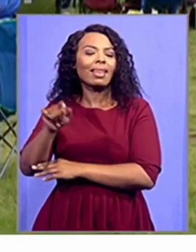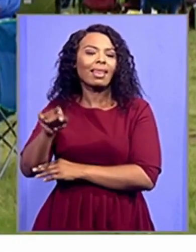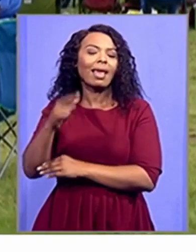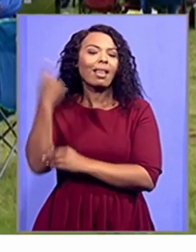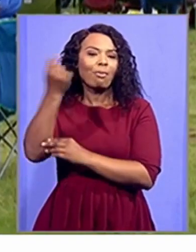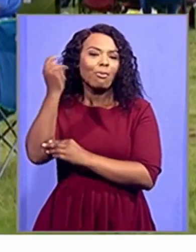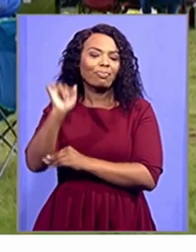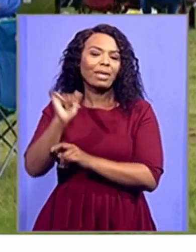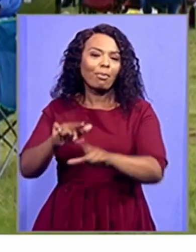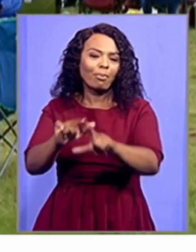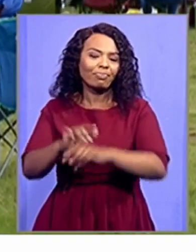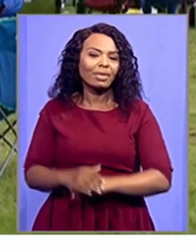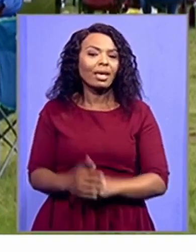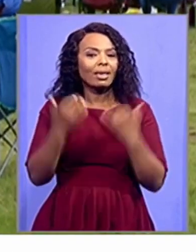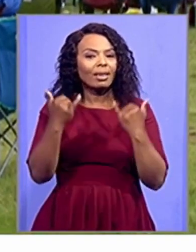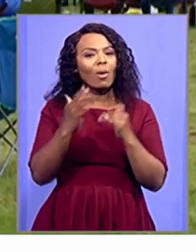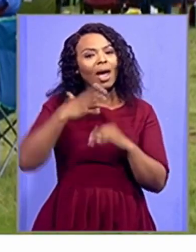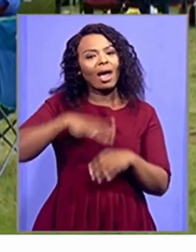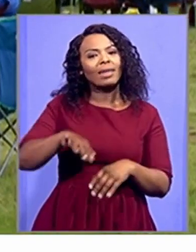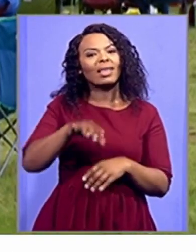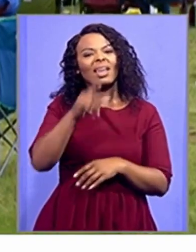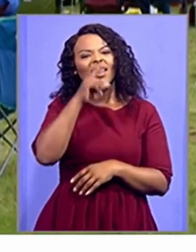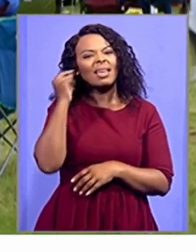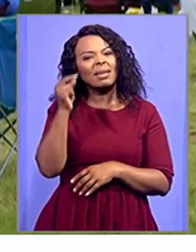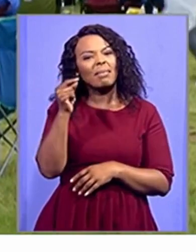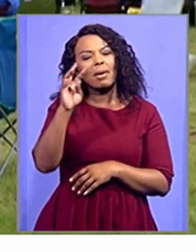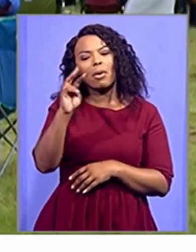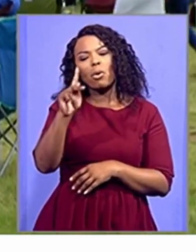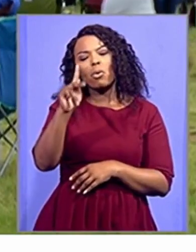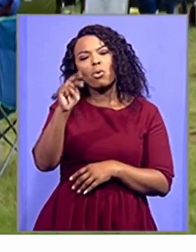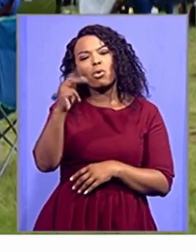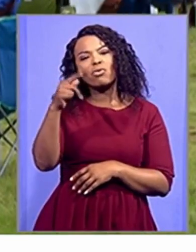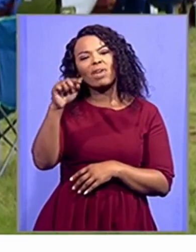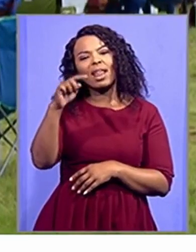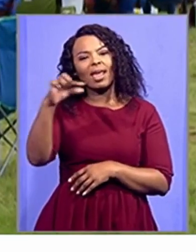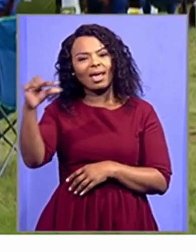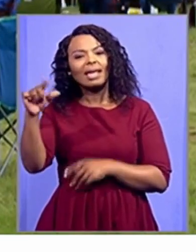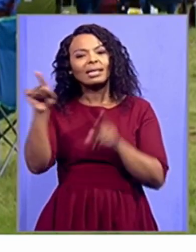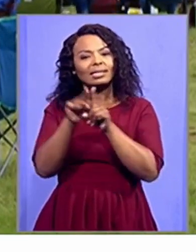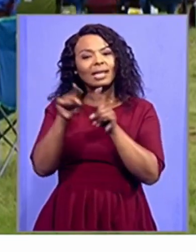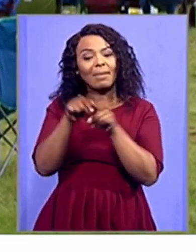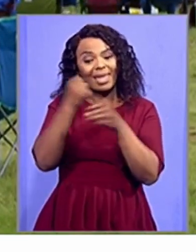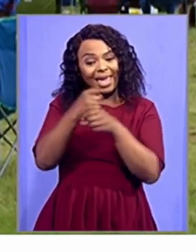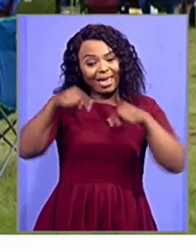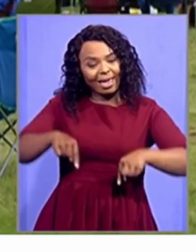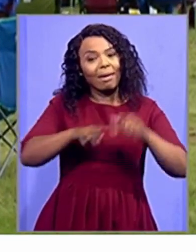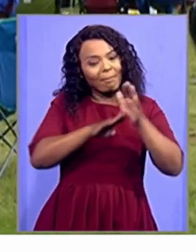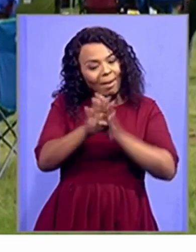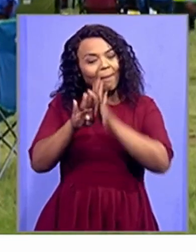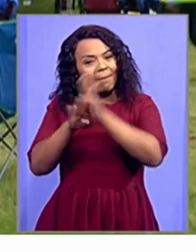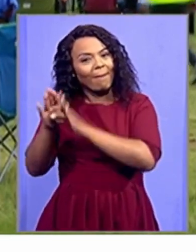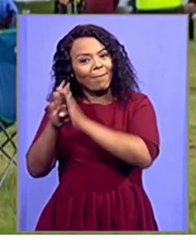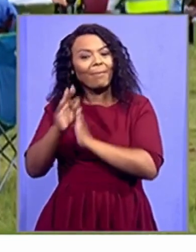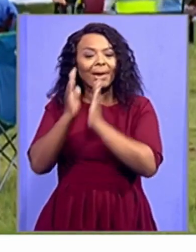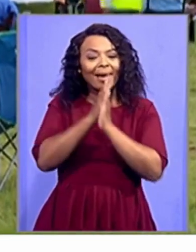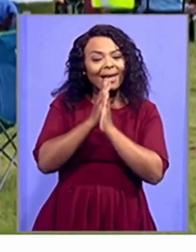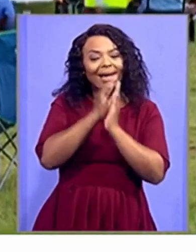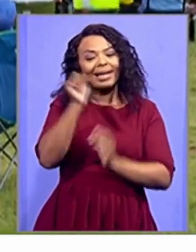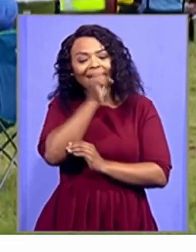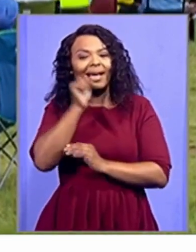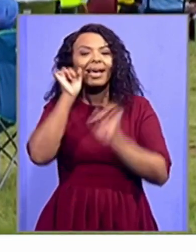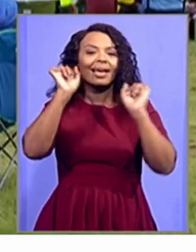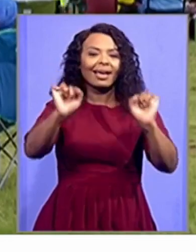re bola so o na le moso tswa mashashane ba re ke nkholo feleng matlhong le ena kwa DCA so ra developer ene re fetsa